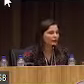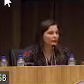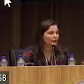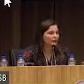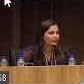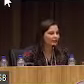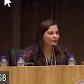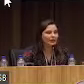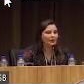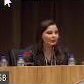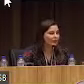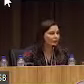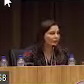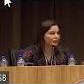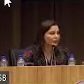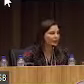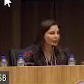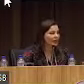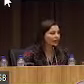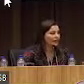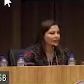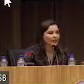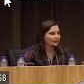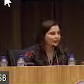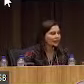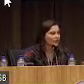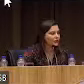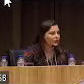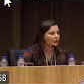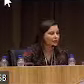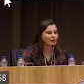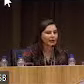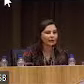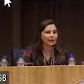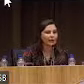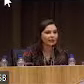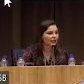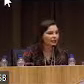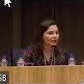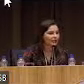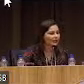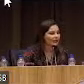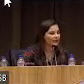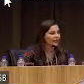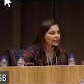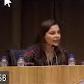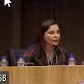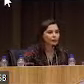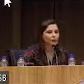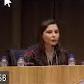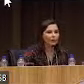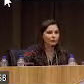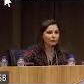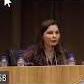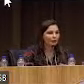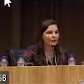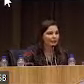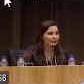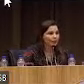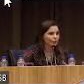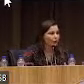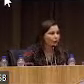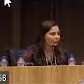So the platform, I am here representing the three main researchers, Evelyn, Ivo, and Cristiane. They